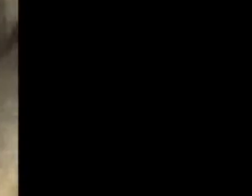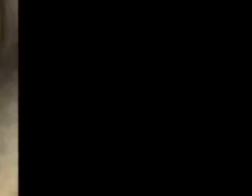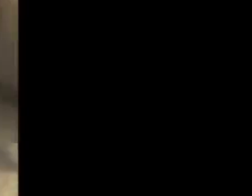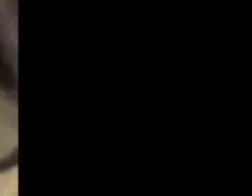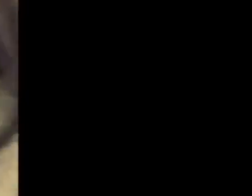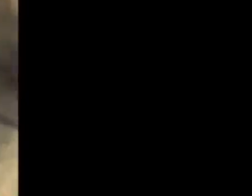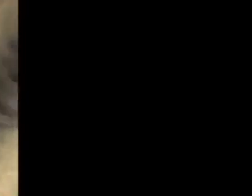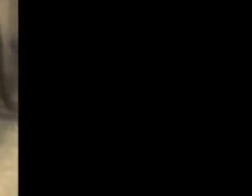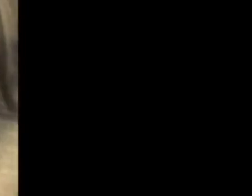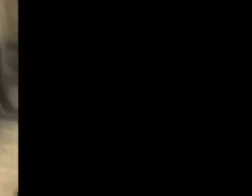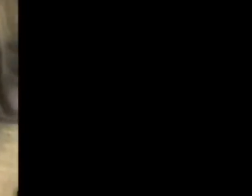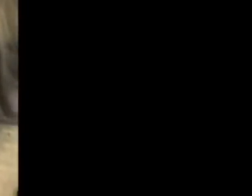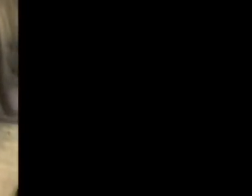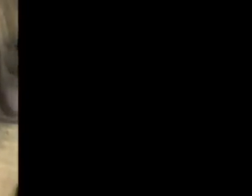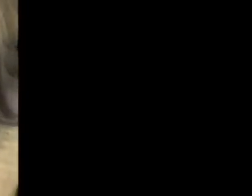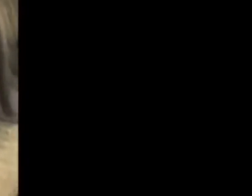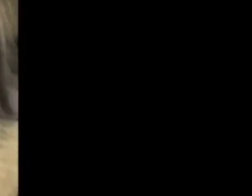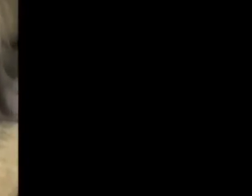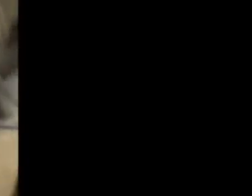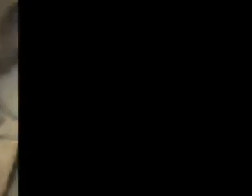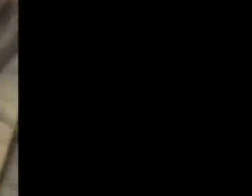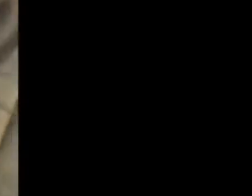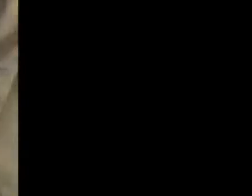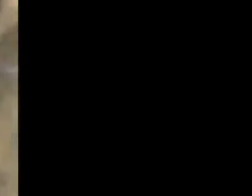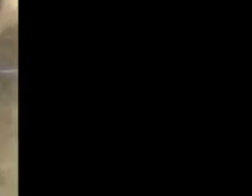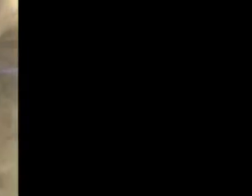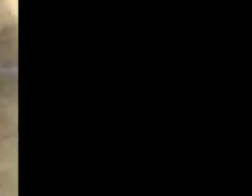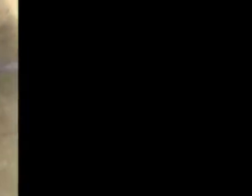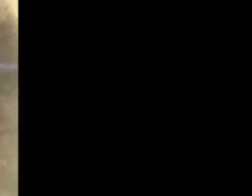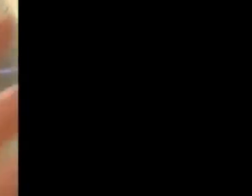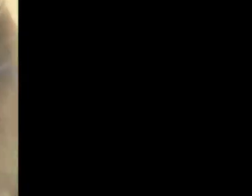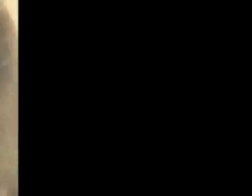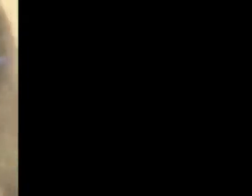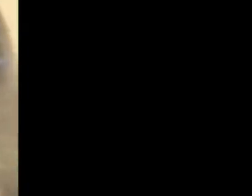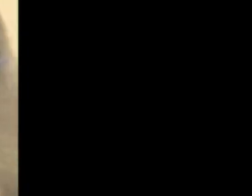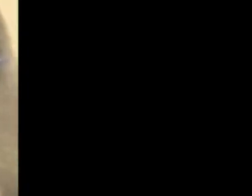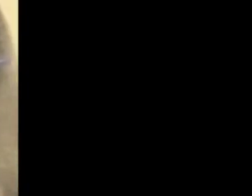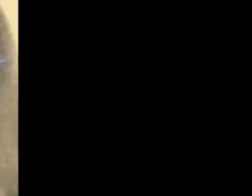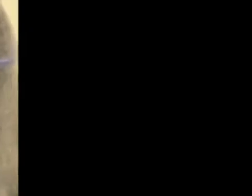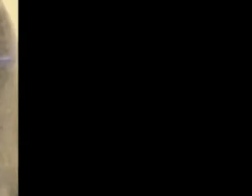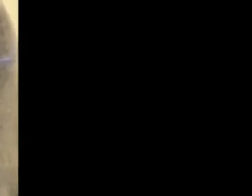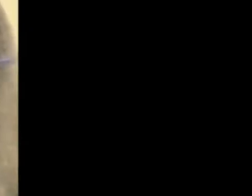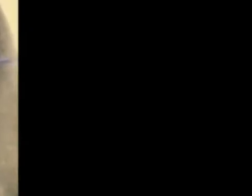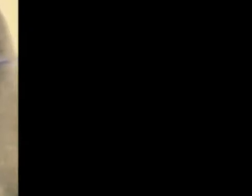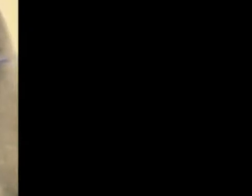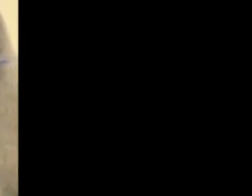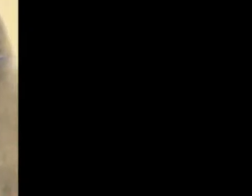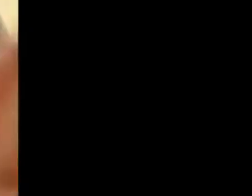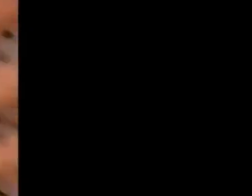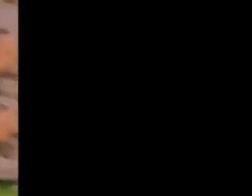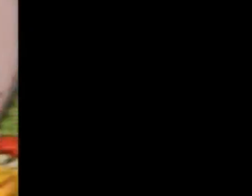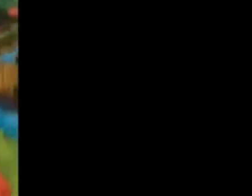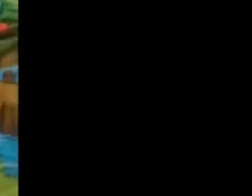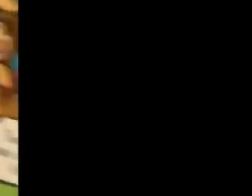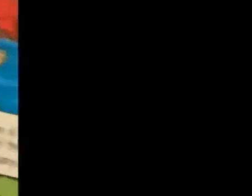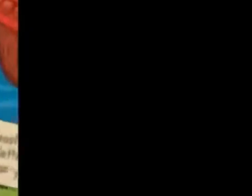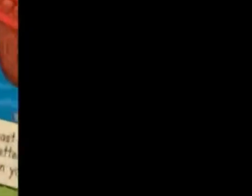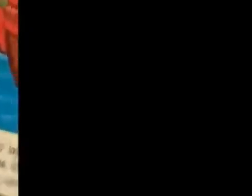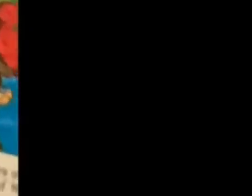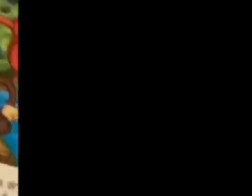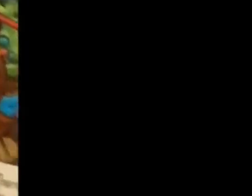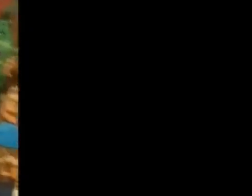at 9200 Inwood Road, Dallas, Texas 75220. We will get it, mark it. You